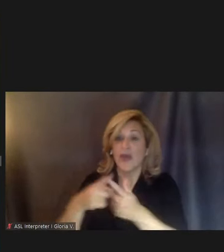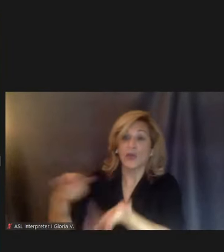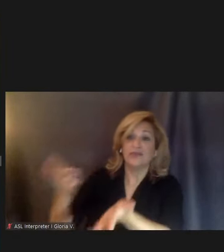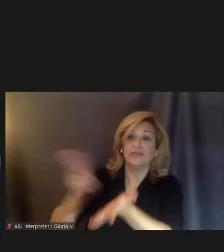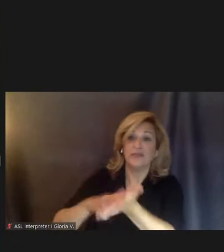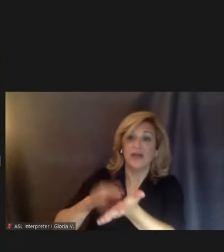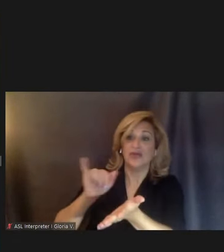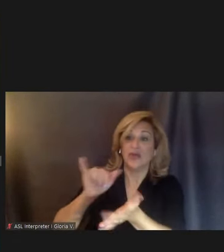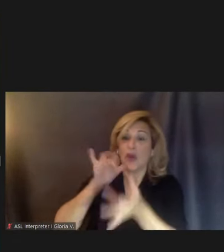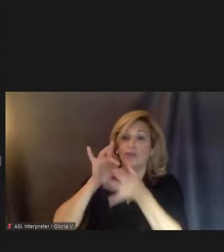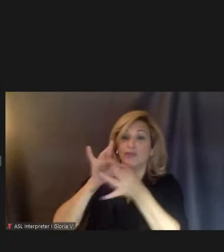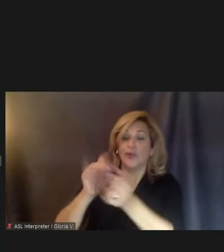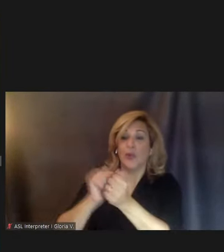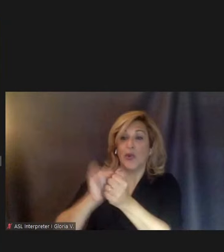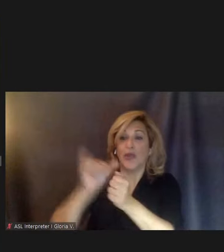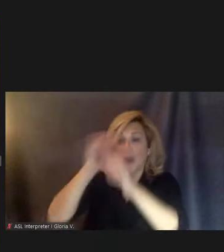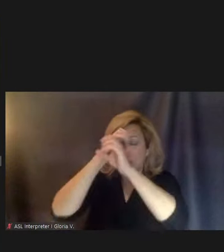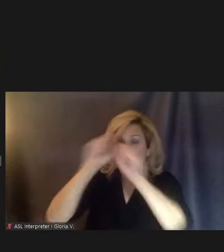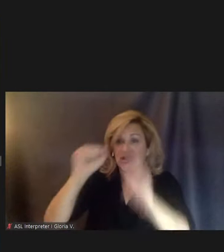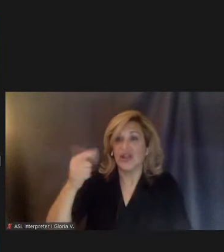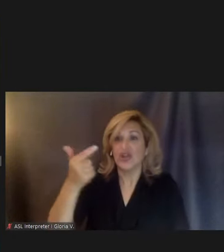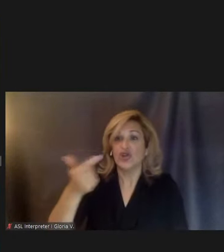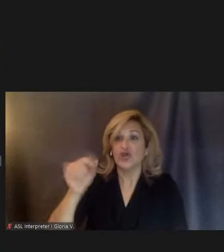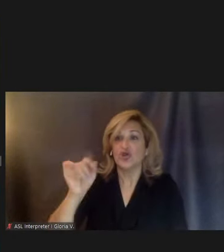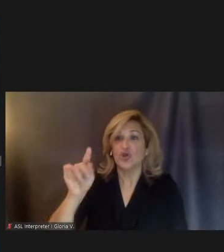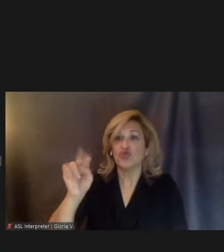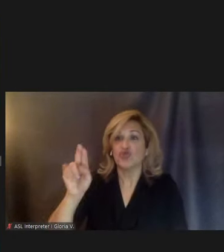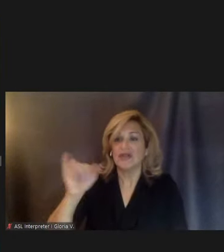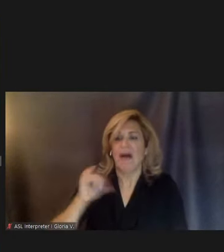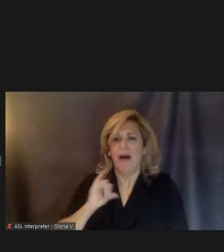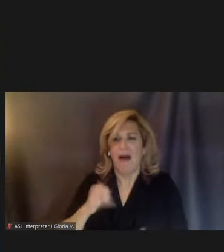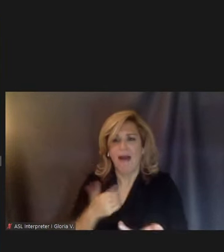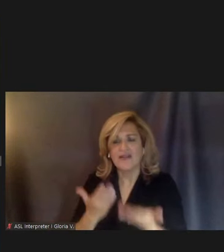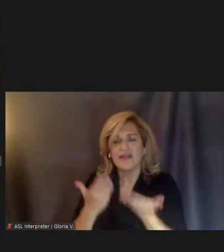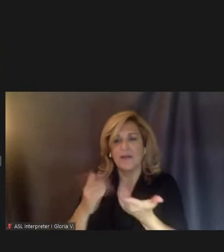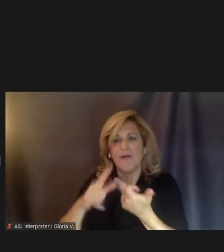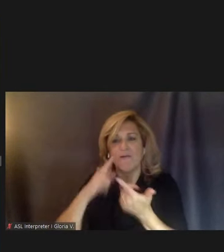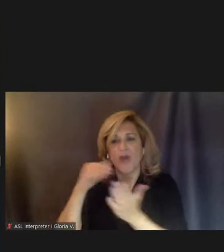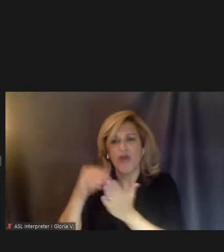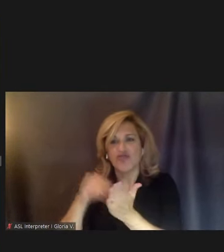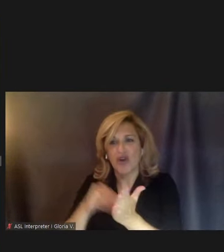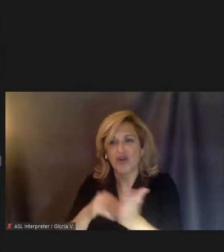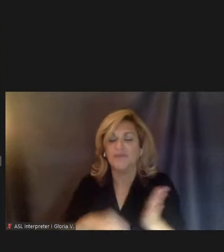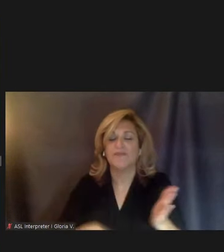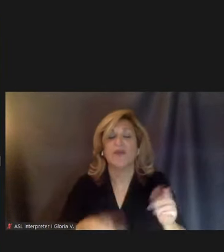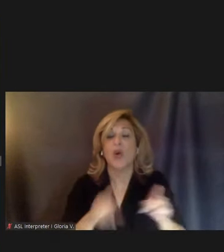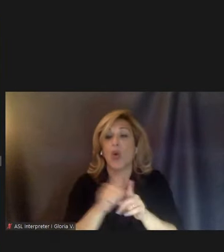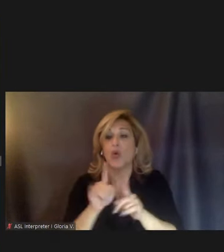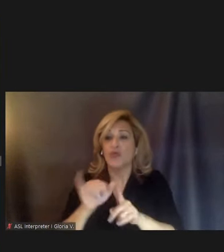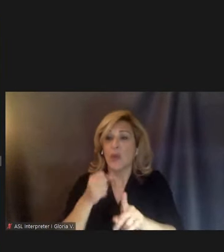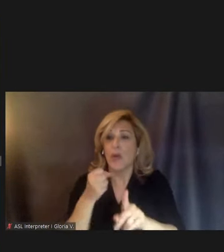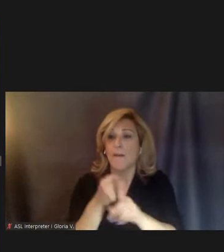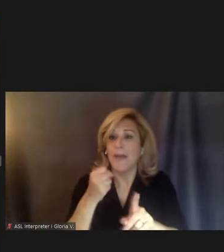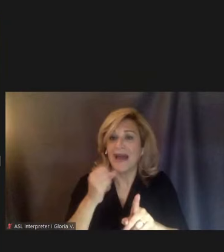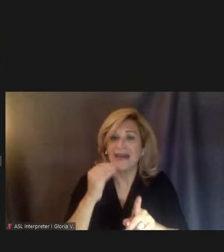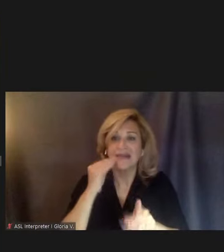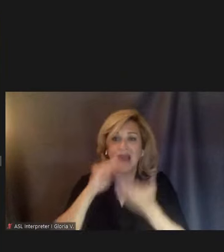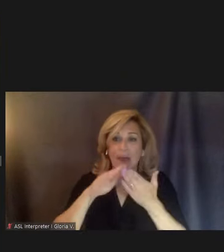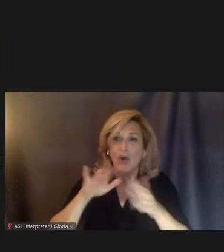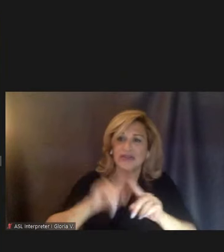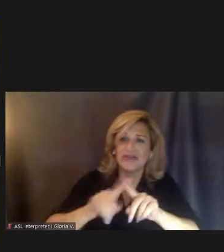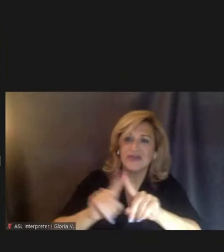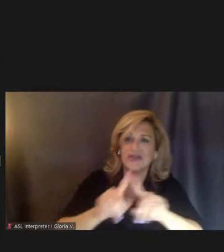which I'm also submitting for the record. We recognized that congestion pricing would impact different neighborhoods, different commercial sectors, and